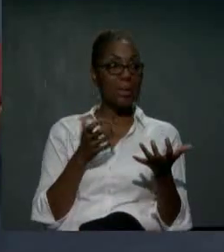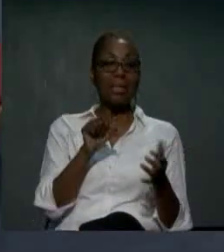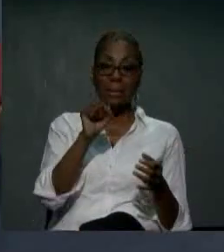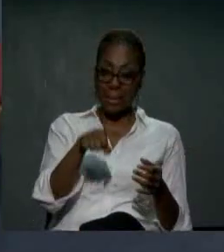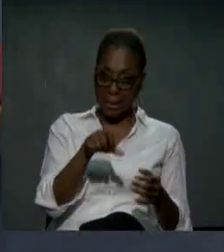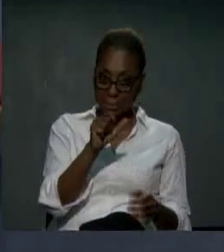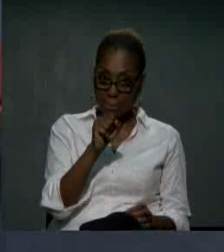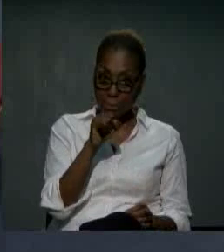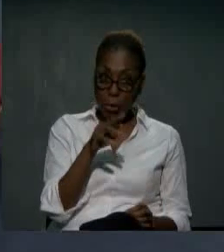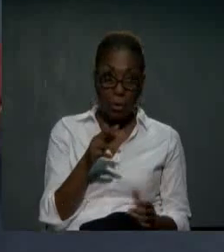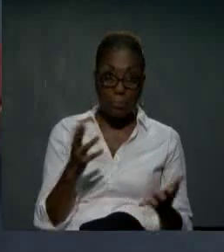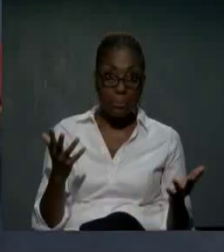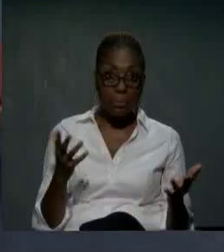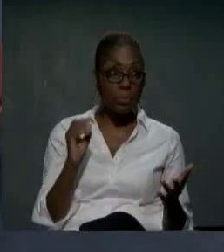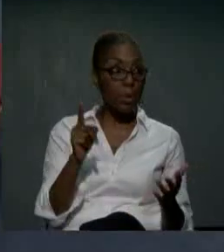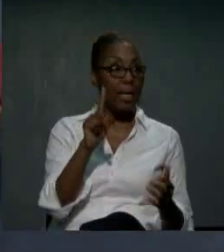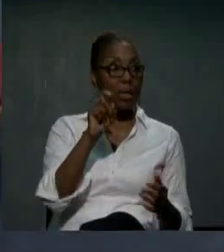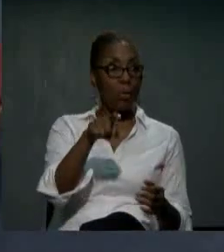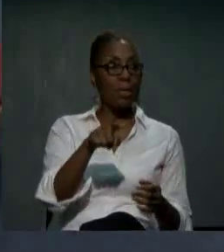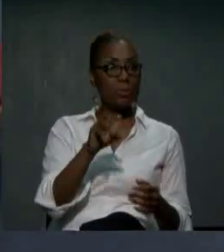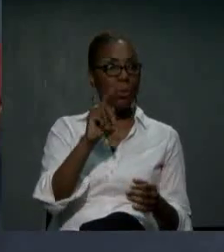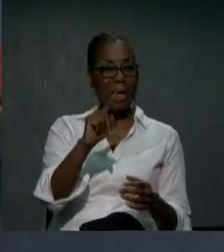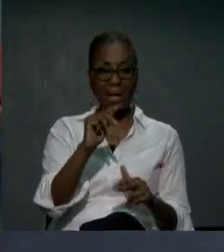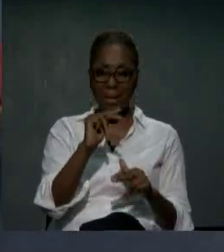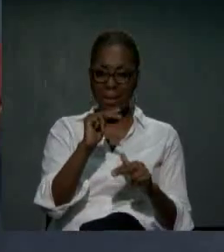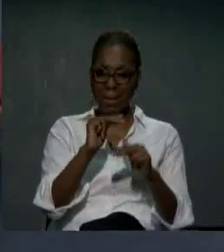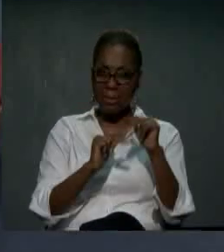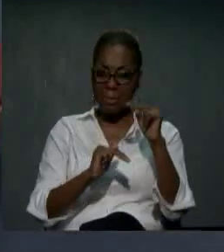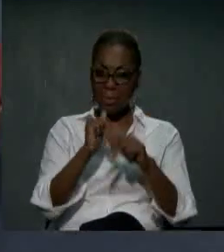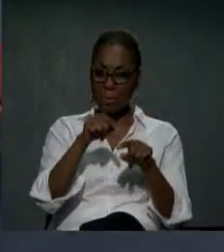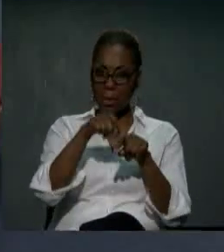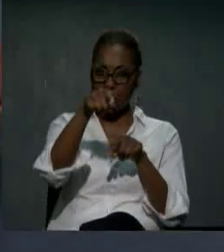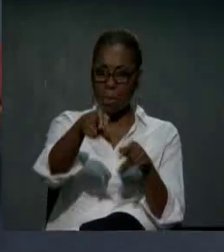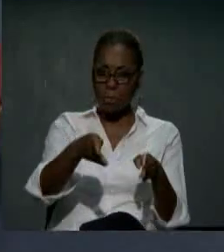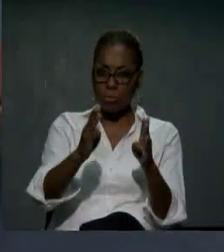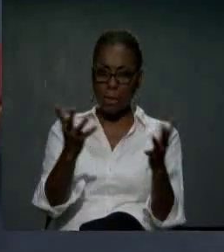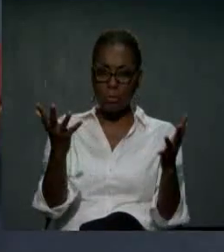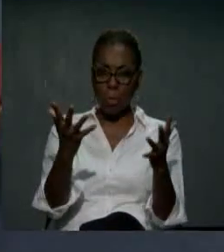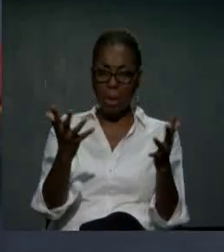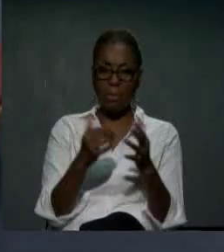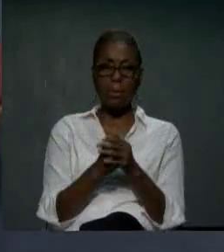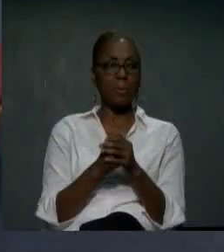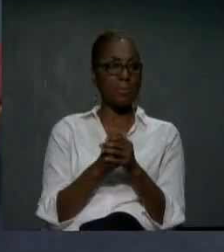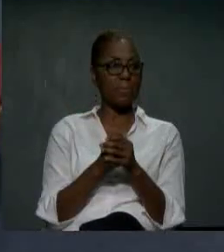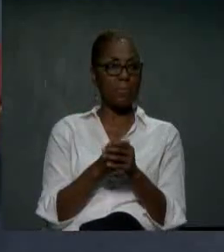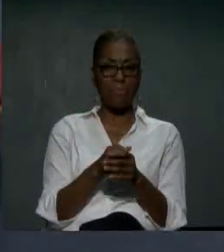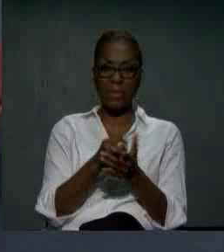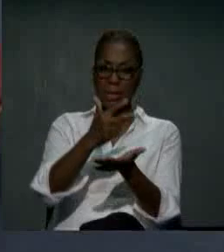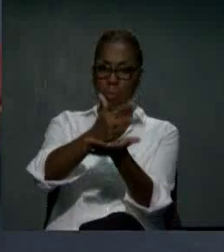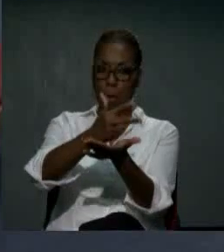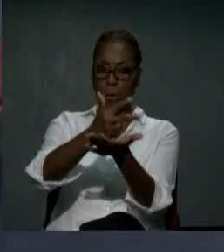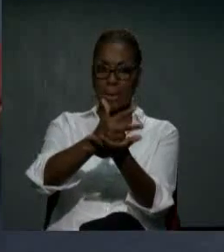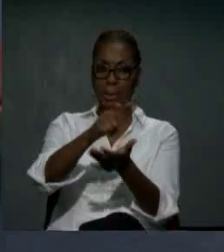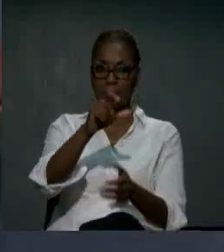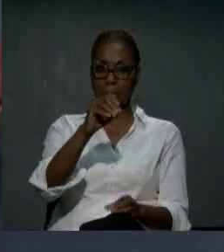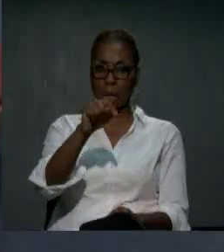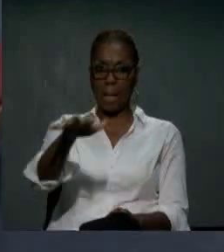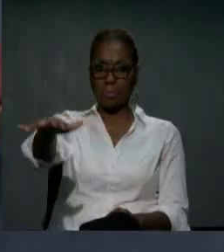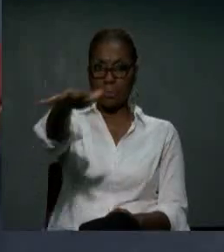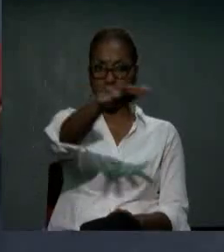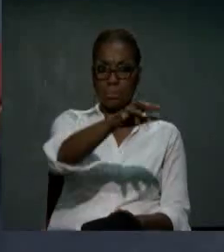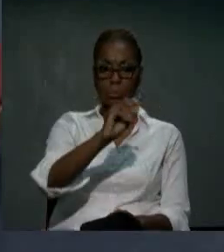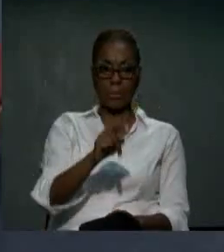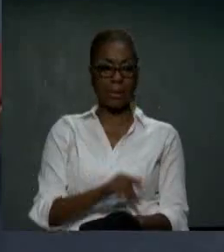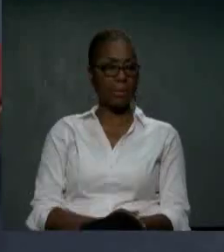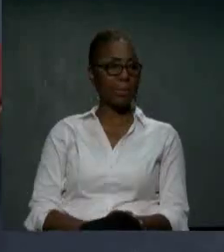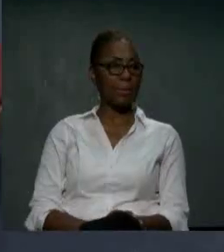sir. My question is simple. What's the building across the street? The cross the street, there is a parking lot, and there's